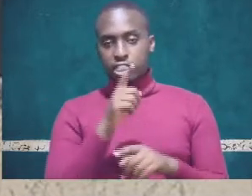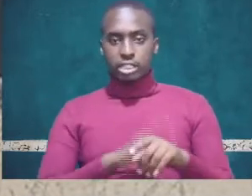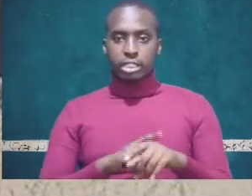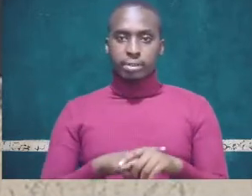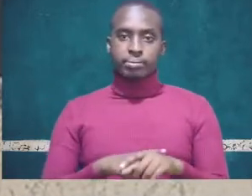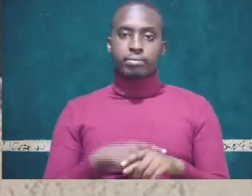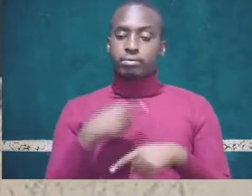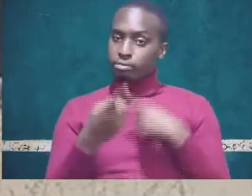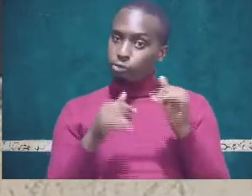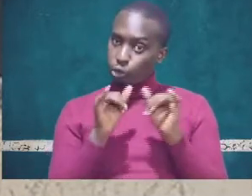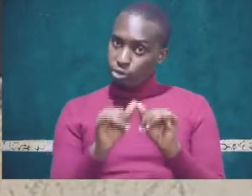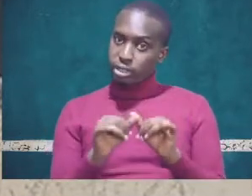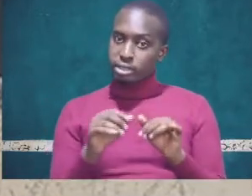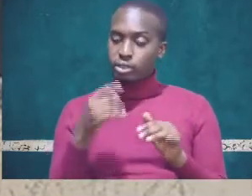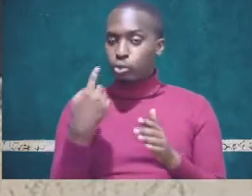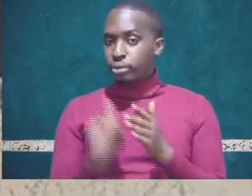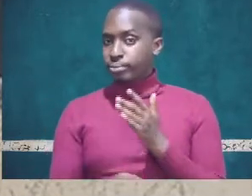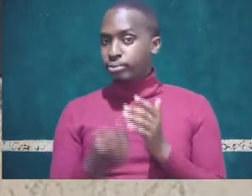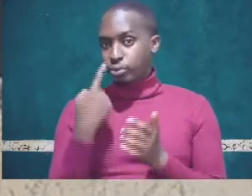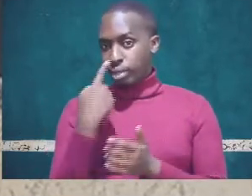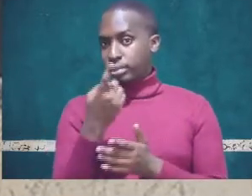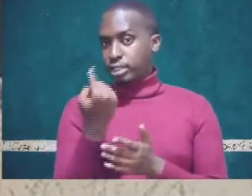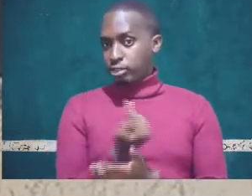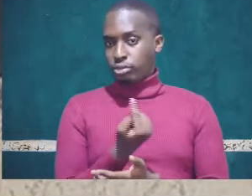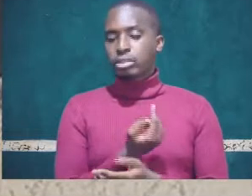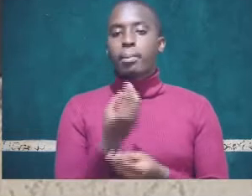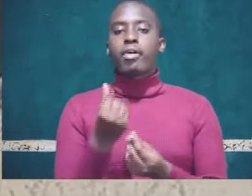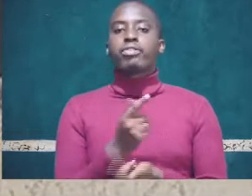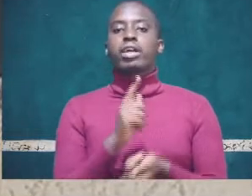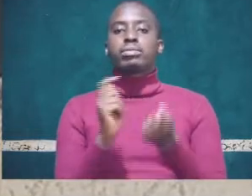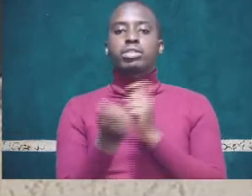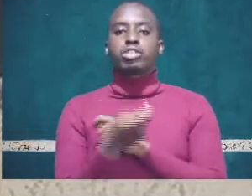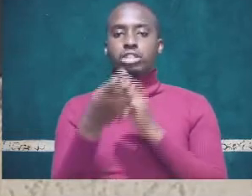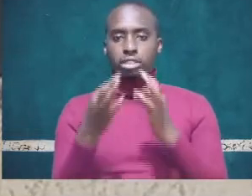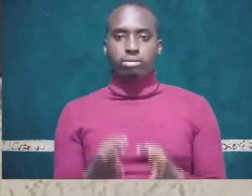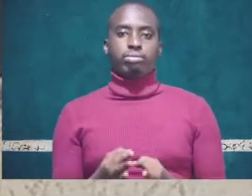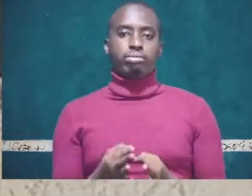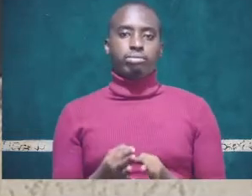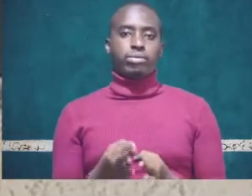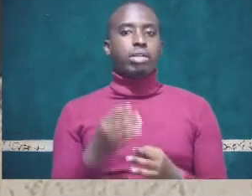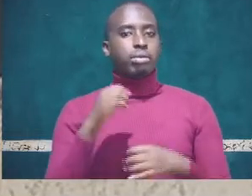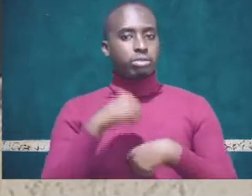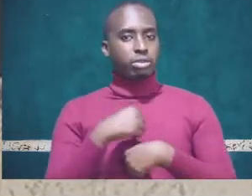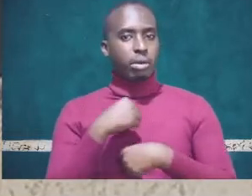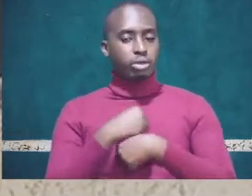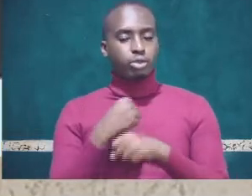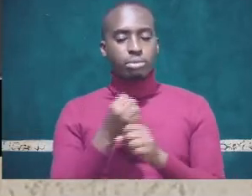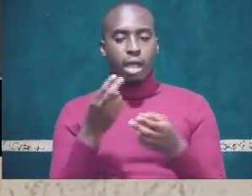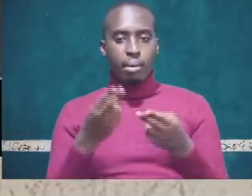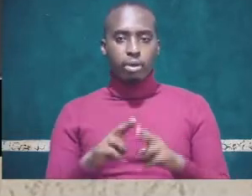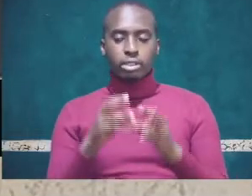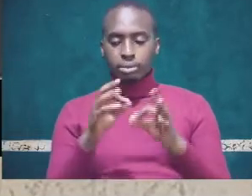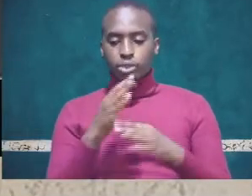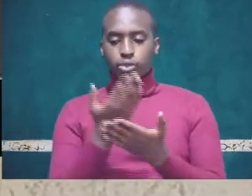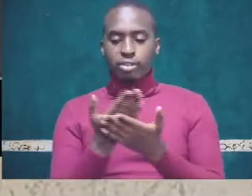will be kept constant. What varies? It is only the price of that very commodity. So that will indicate a change in quantity